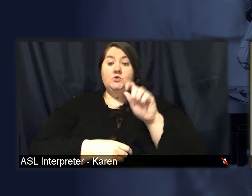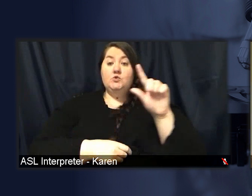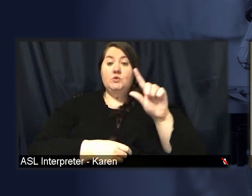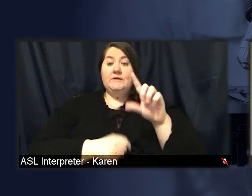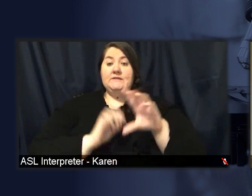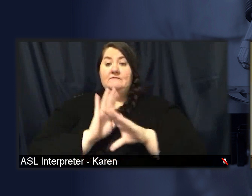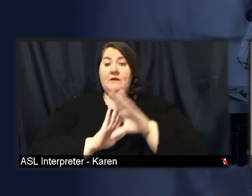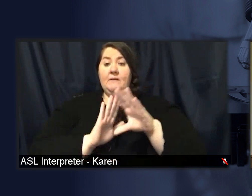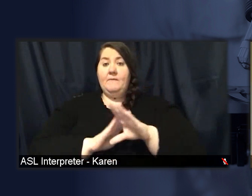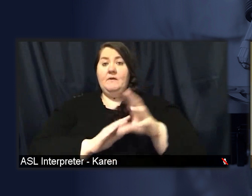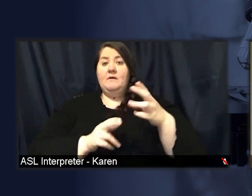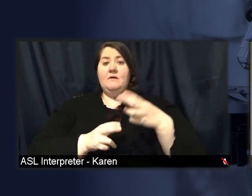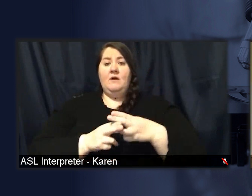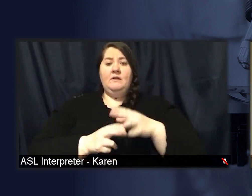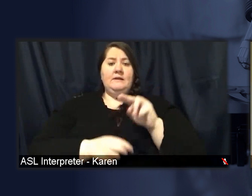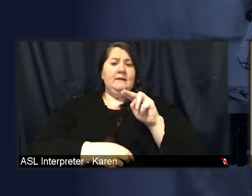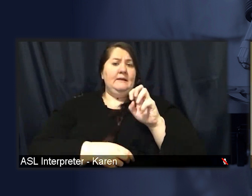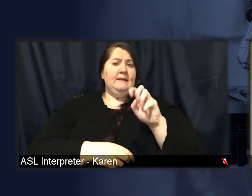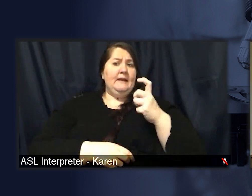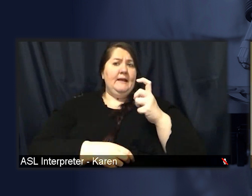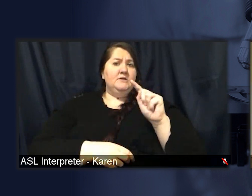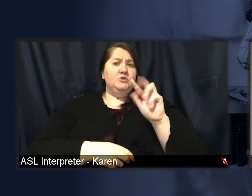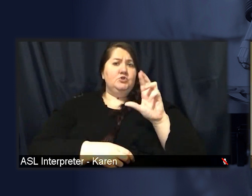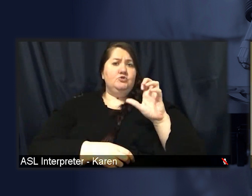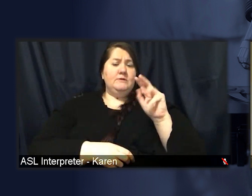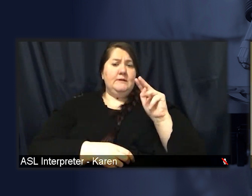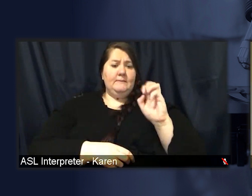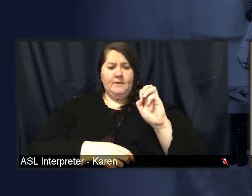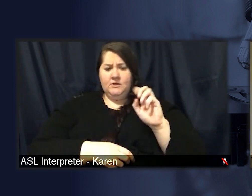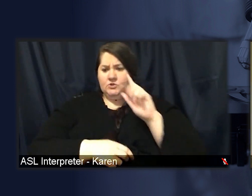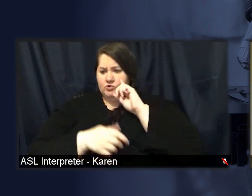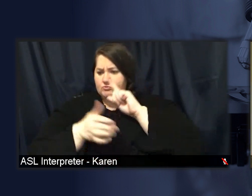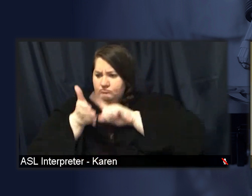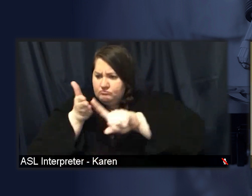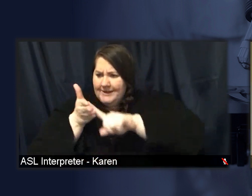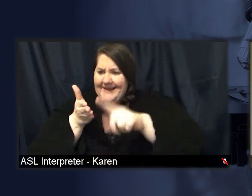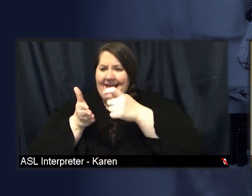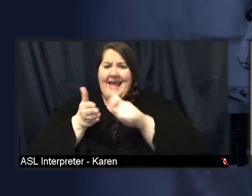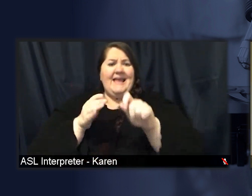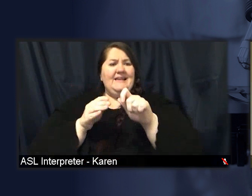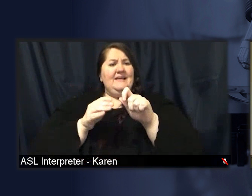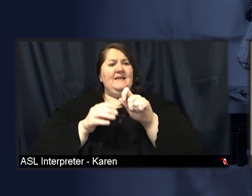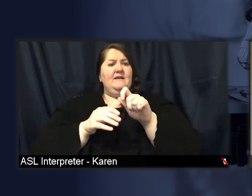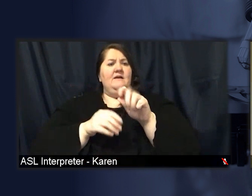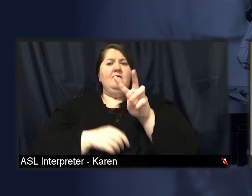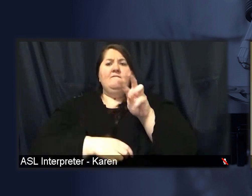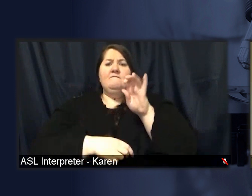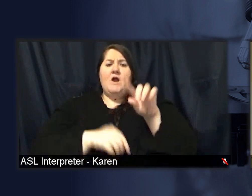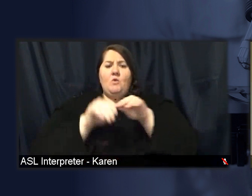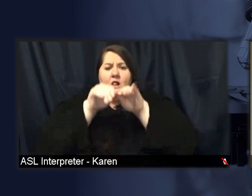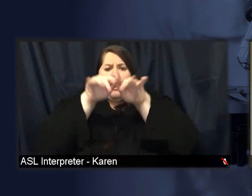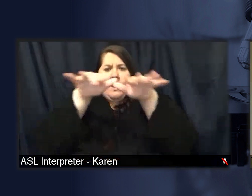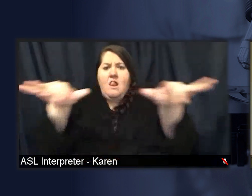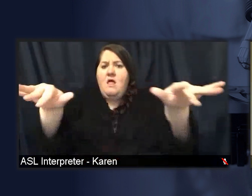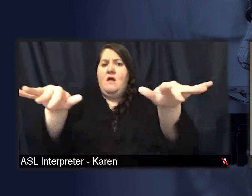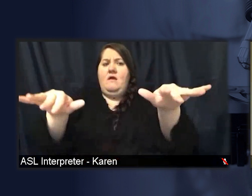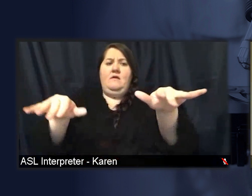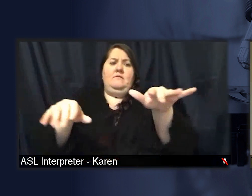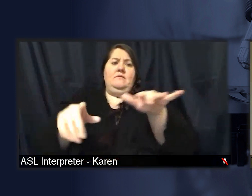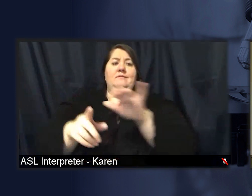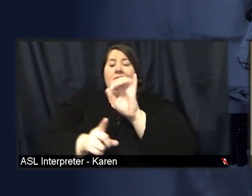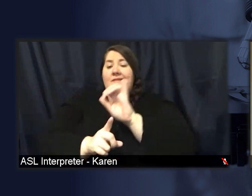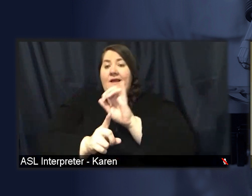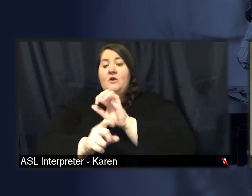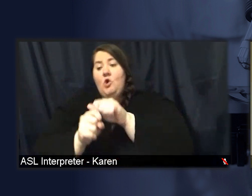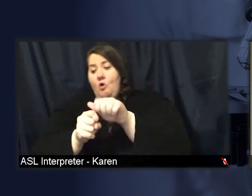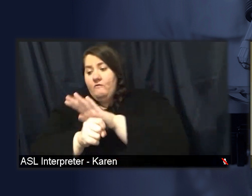called NextStrain, to track viral outbreaks, including COVID-19, influenza, Ebola, Zika. He and his colleagues have